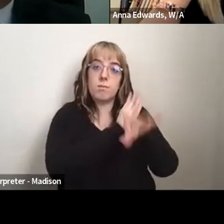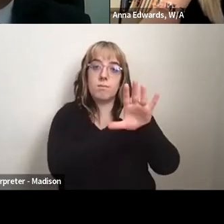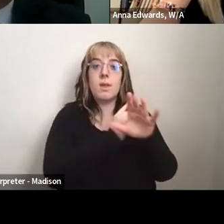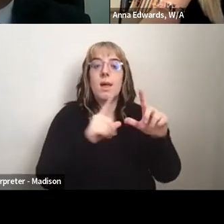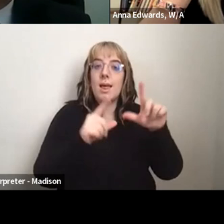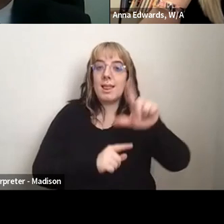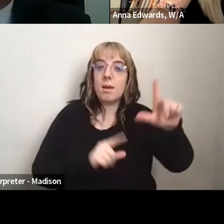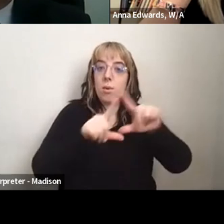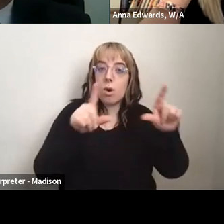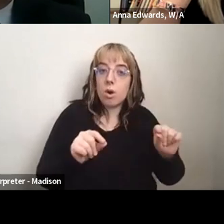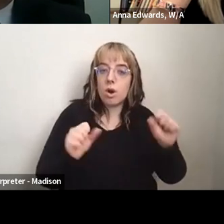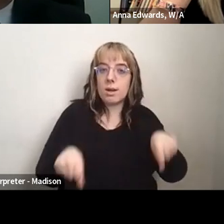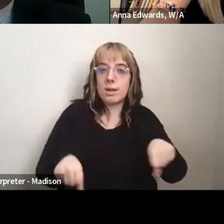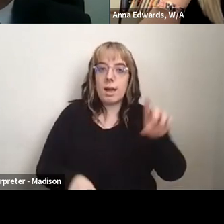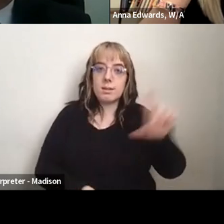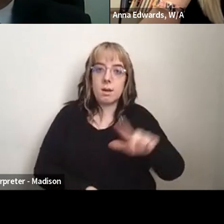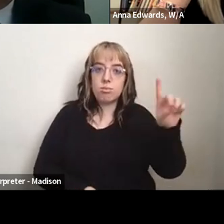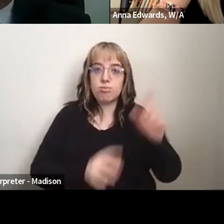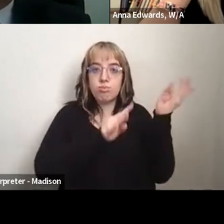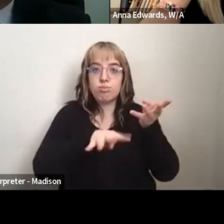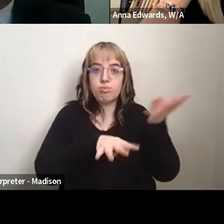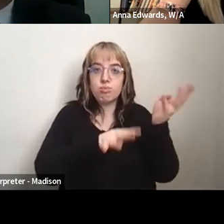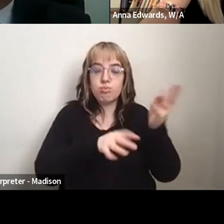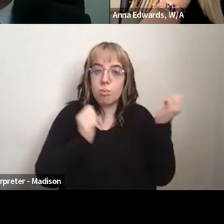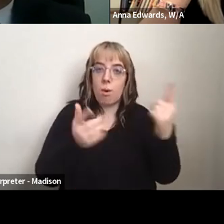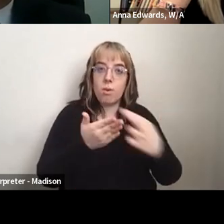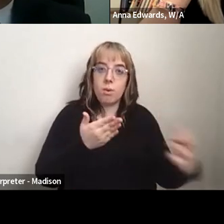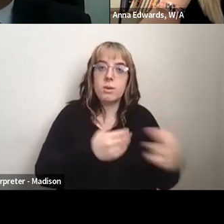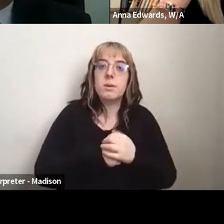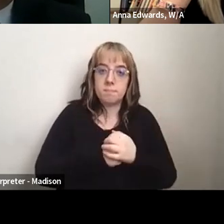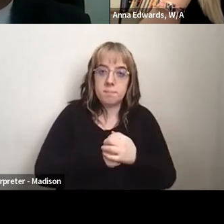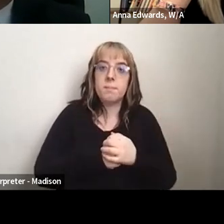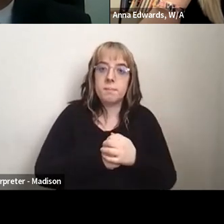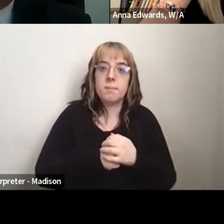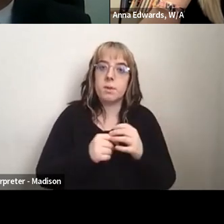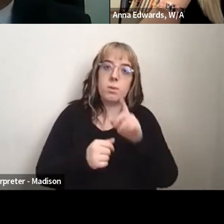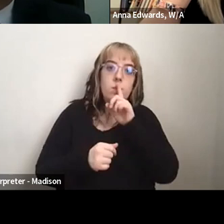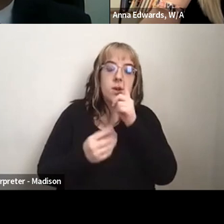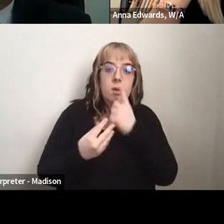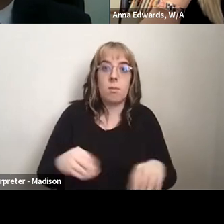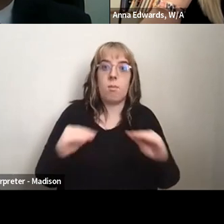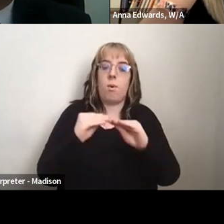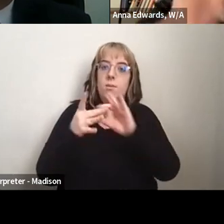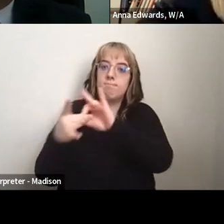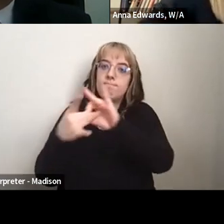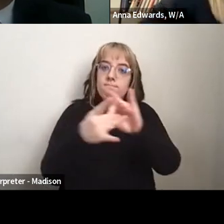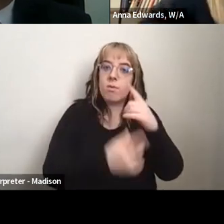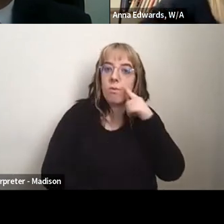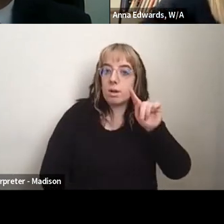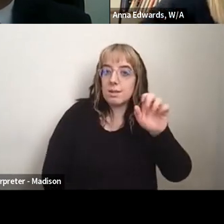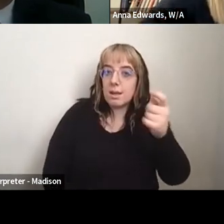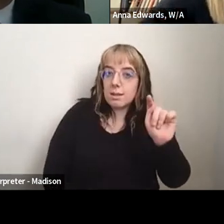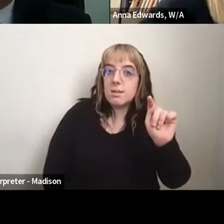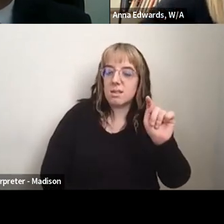download all of the resources, and a lot more of connections to the text were able to